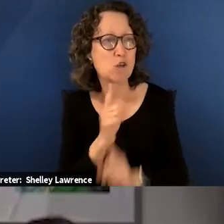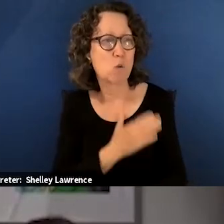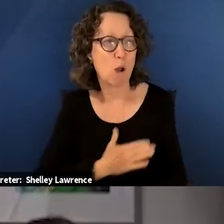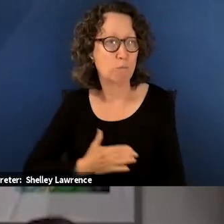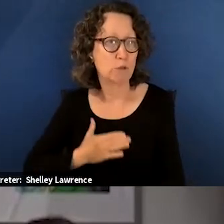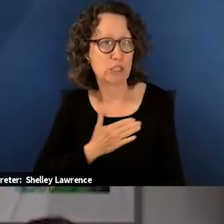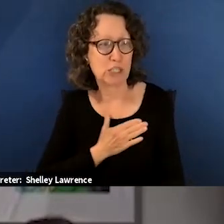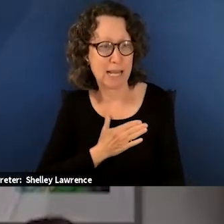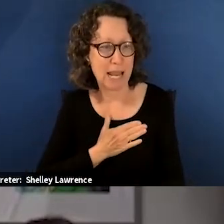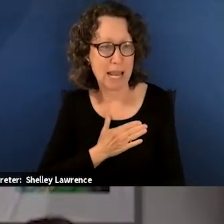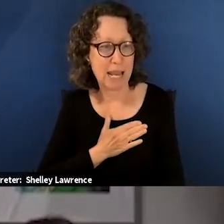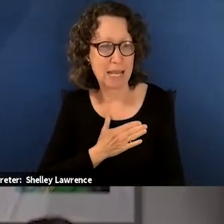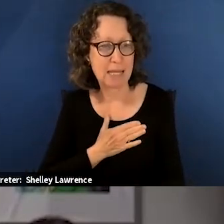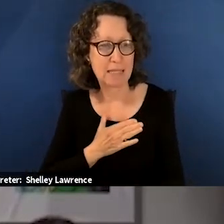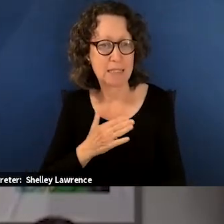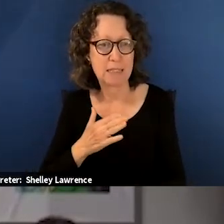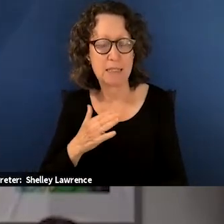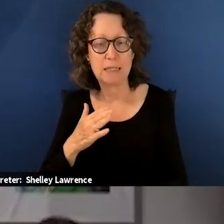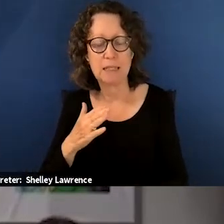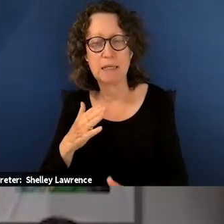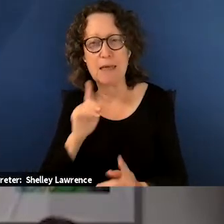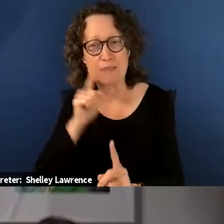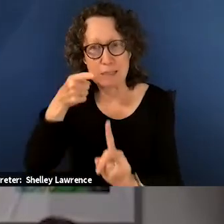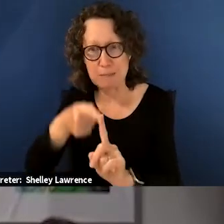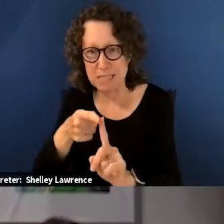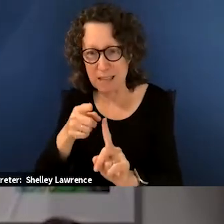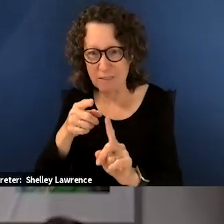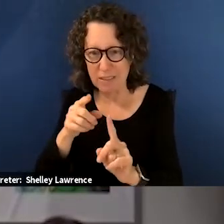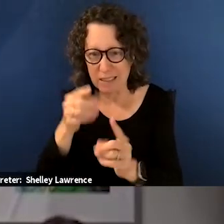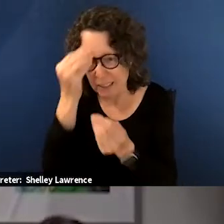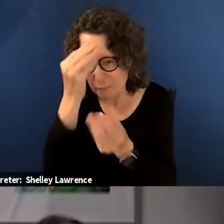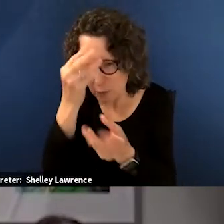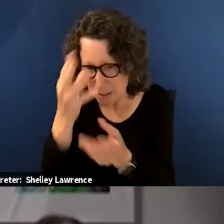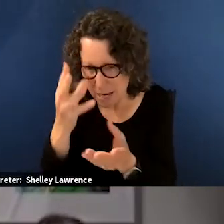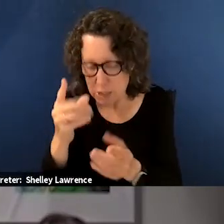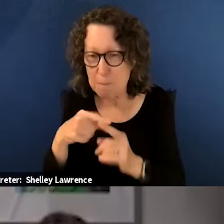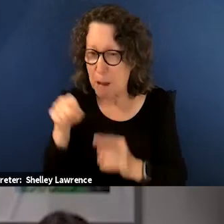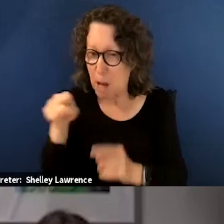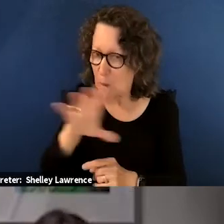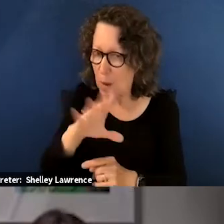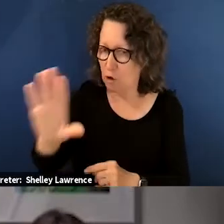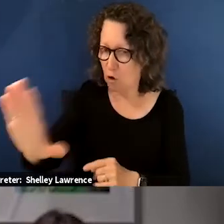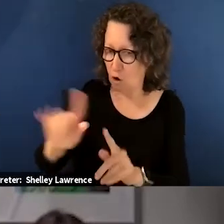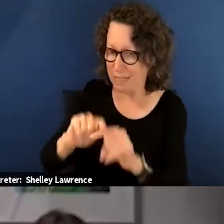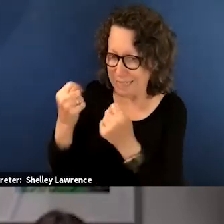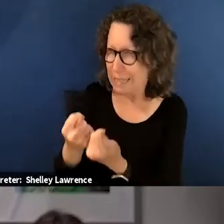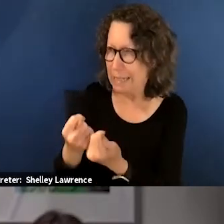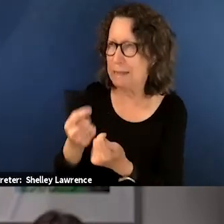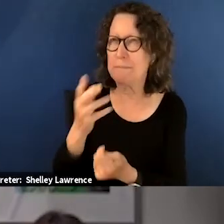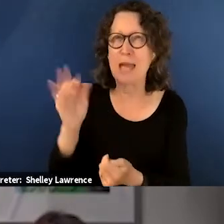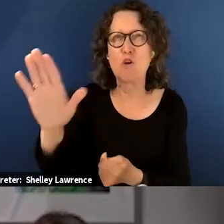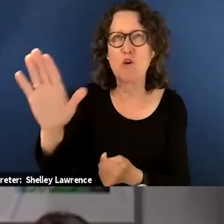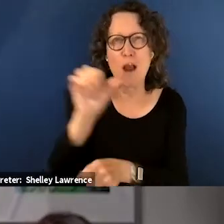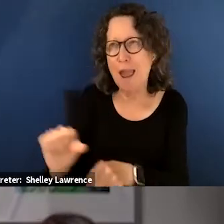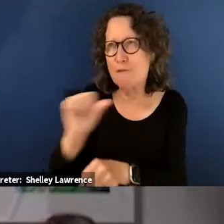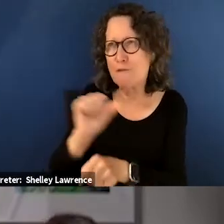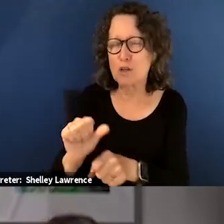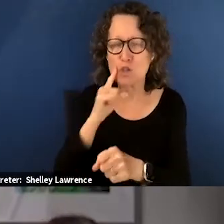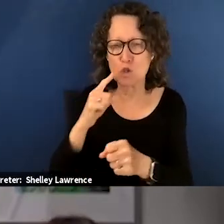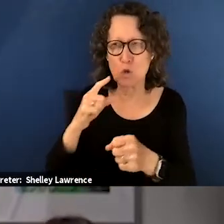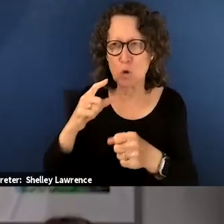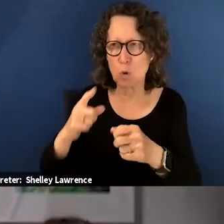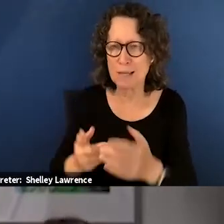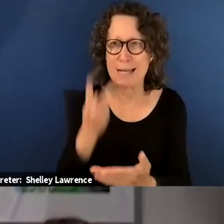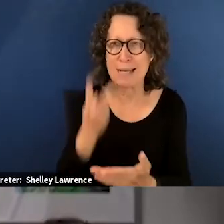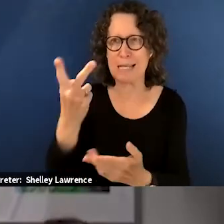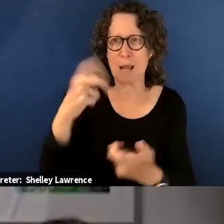appreciate not only the specific data that you've given us, but also you and your team and your efforts to problem solve and